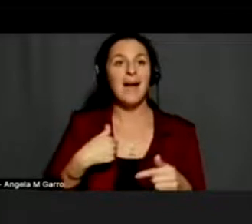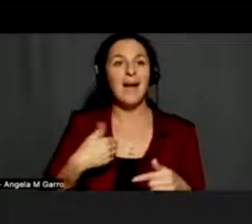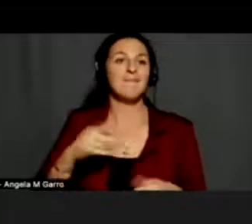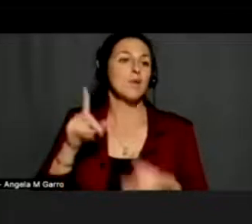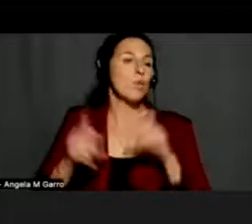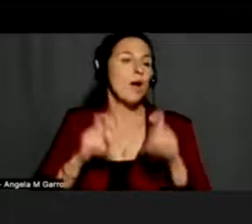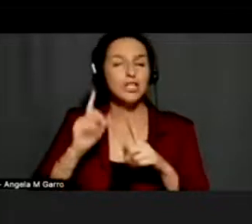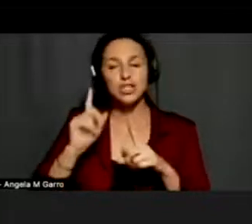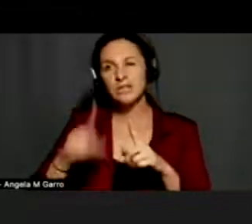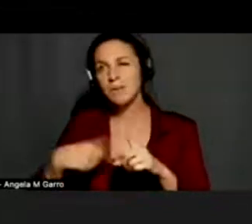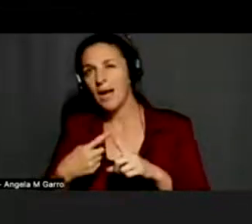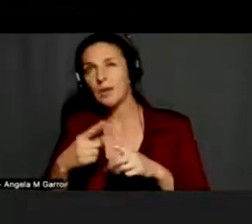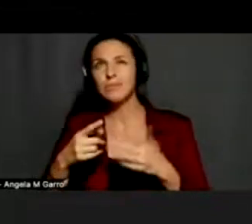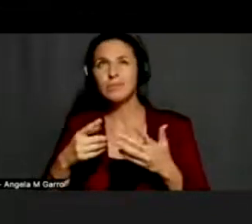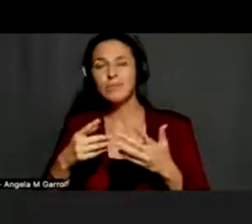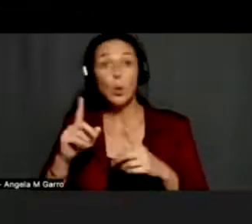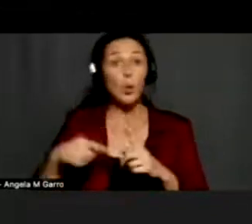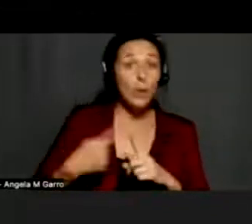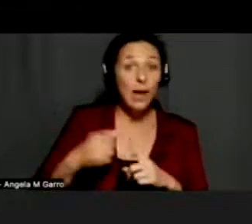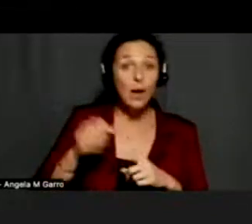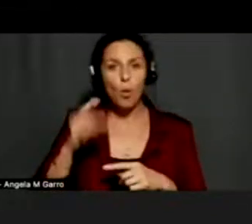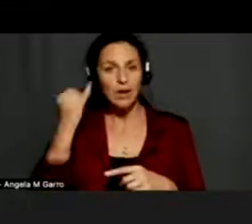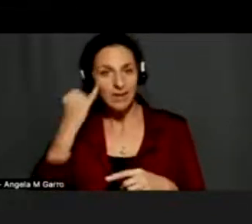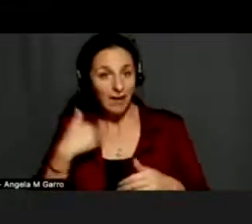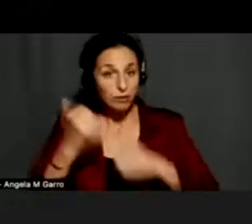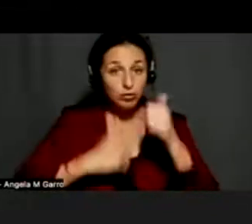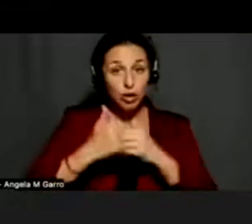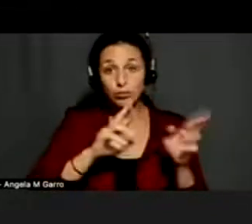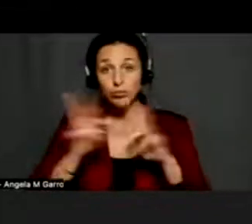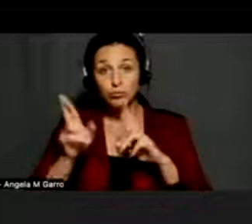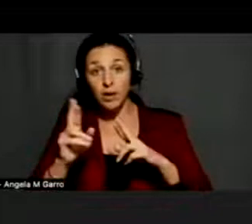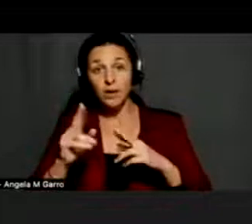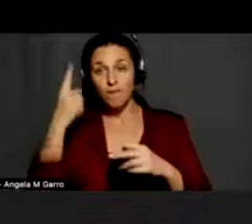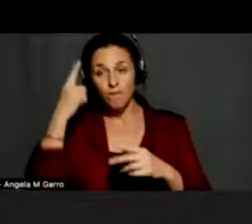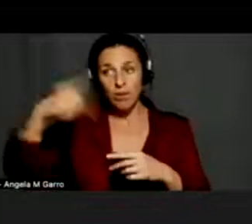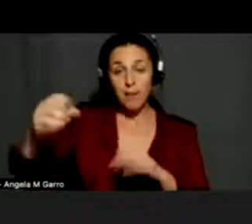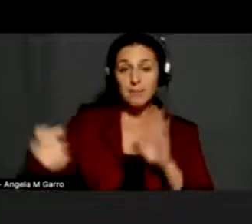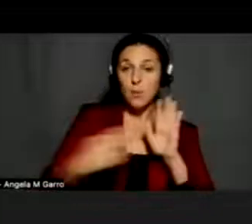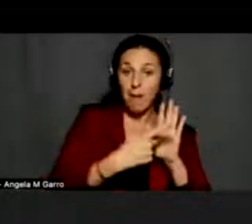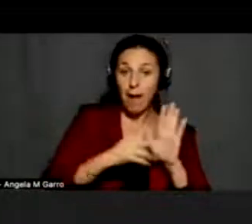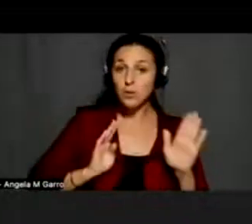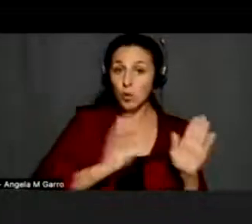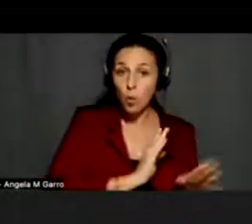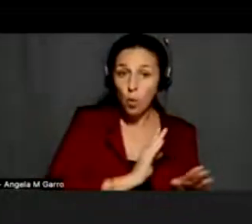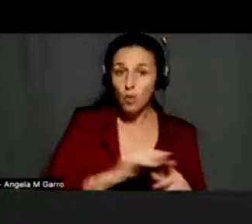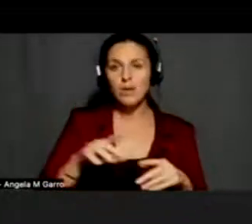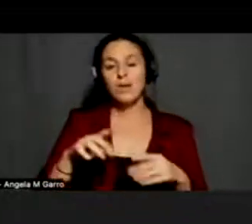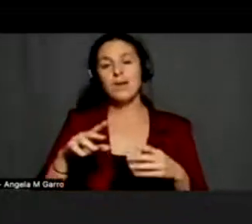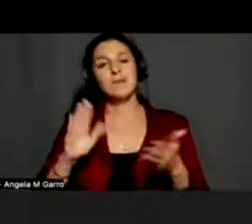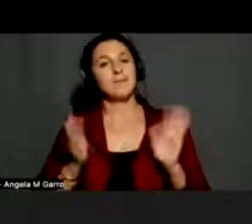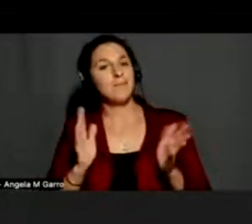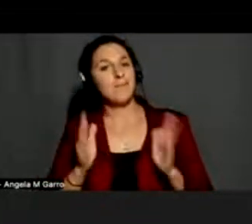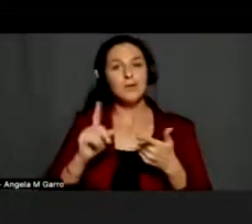about when or if there is a structure for them to come back to the board as opposed to the smaller